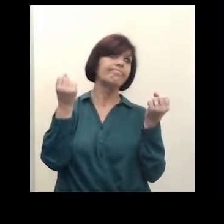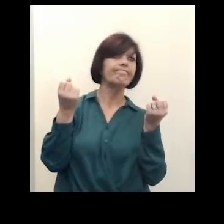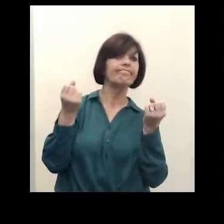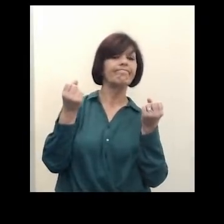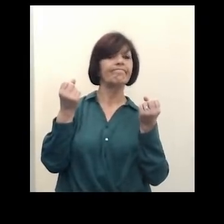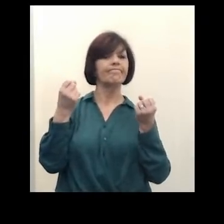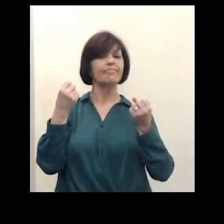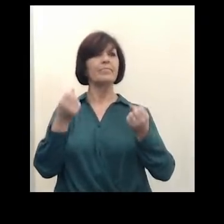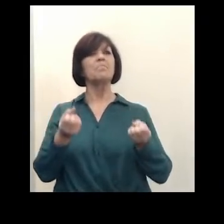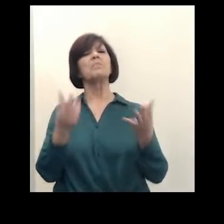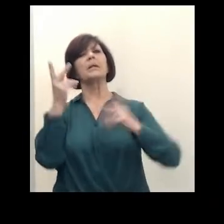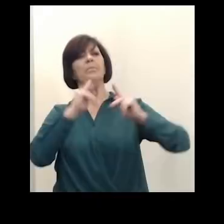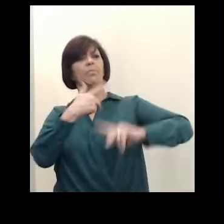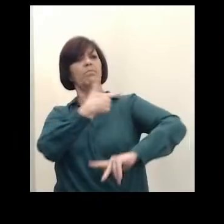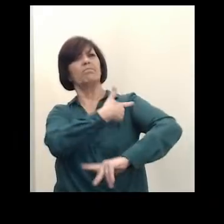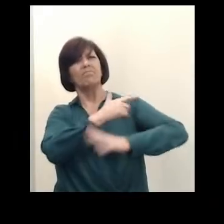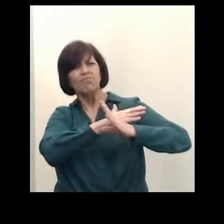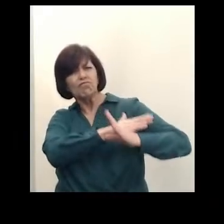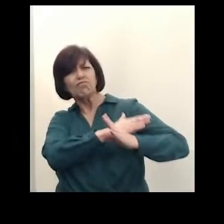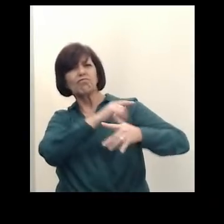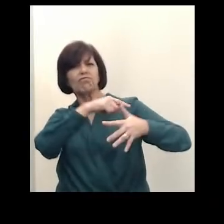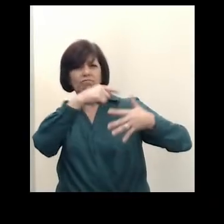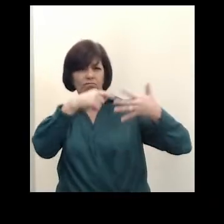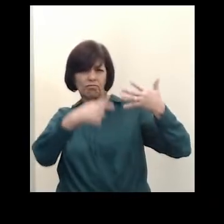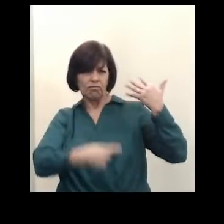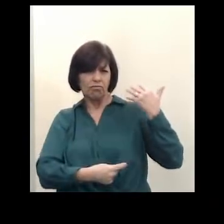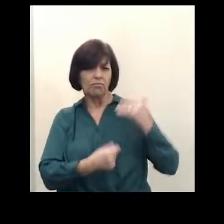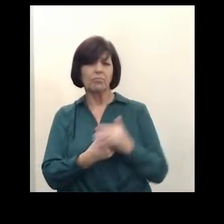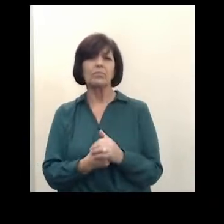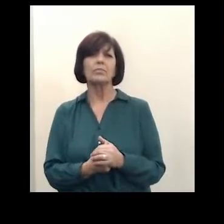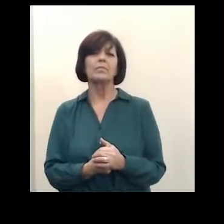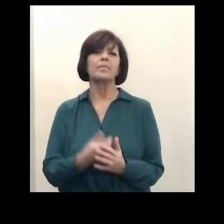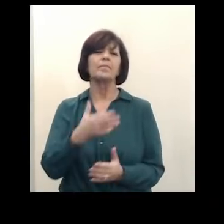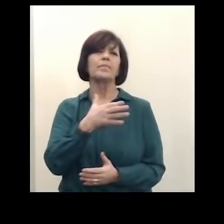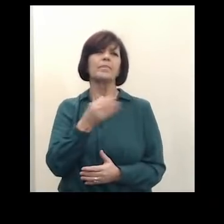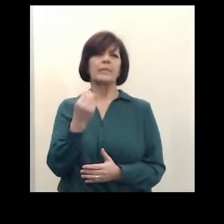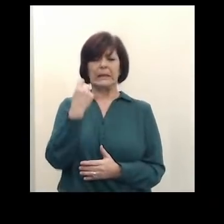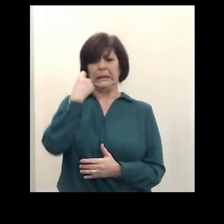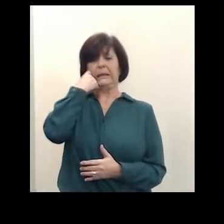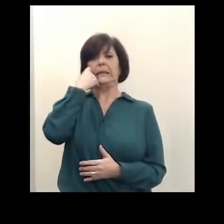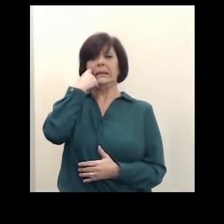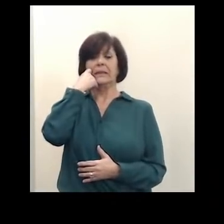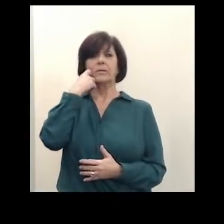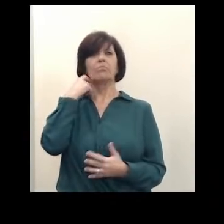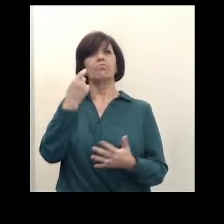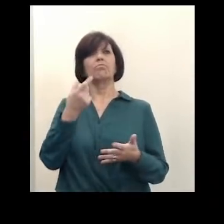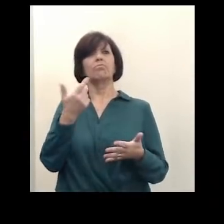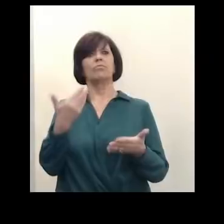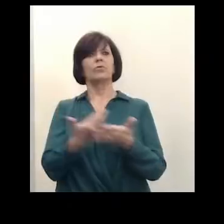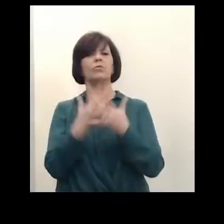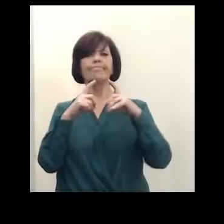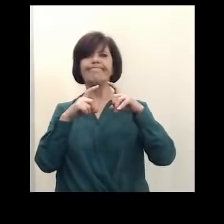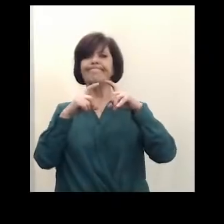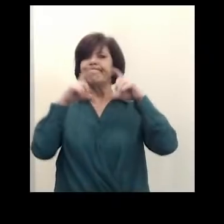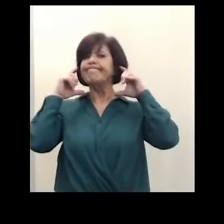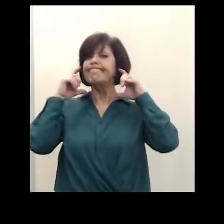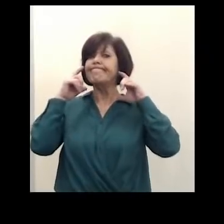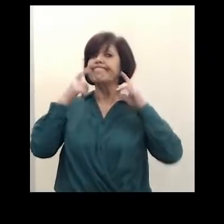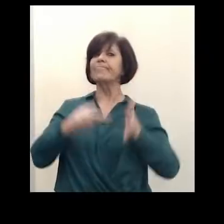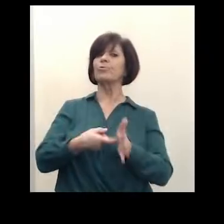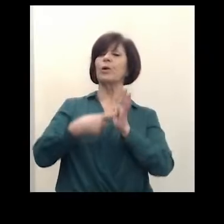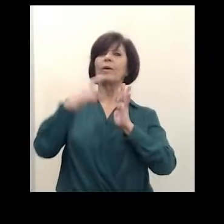vaccine numbers that we have in general in Erie County, as well as the most recently required mask requirement for indoor public